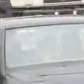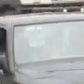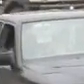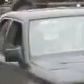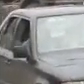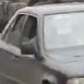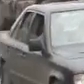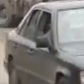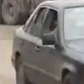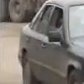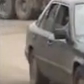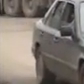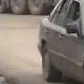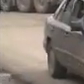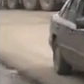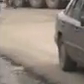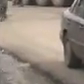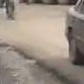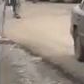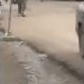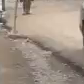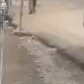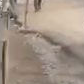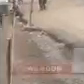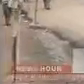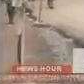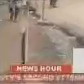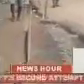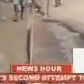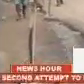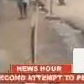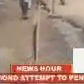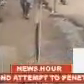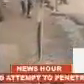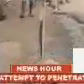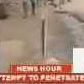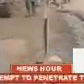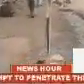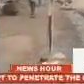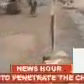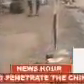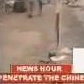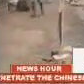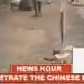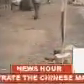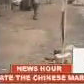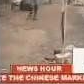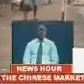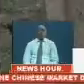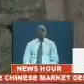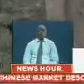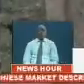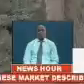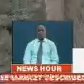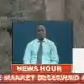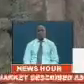country. The visit comes in the wake of the porous security situation at the border post. Security at the Aflao border post in the